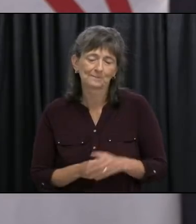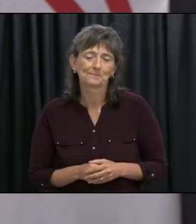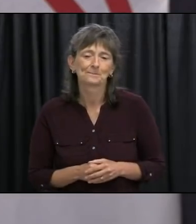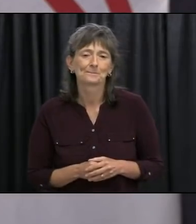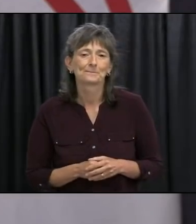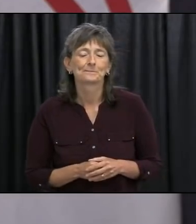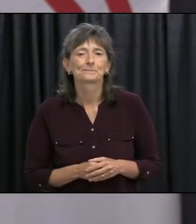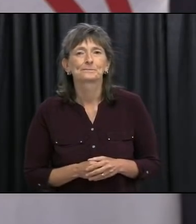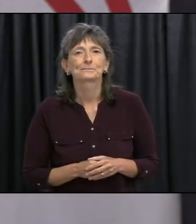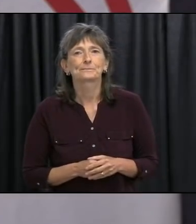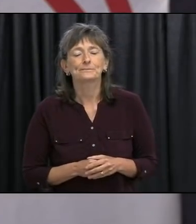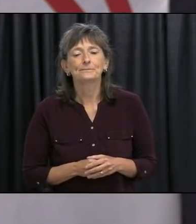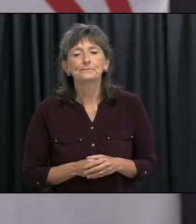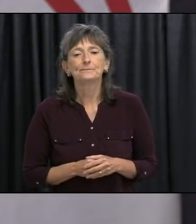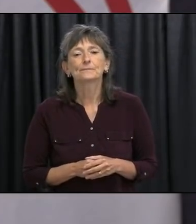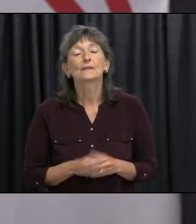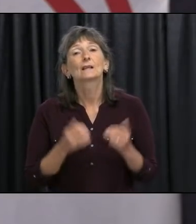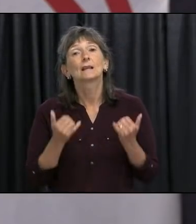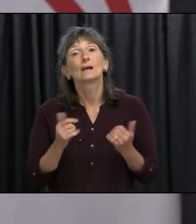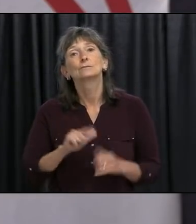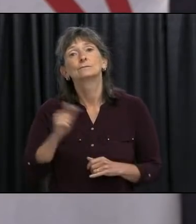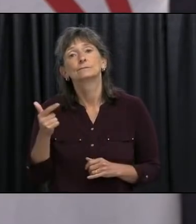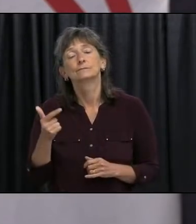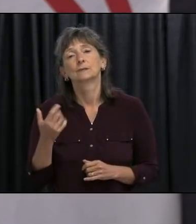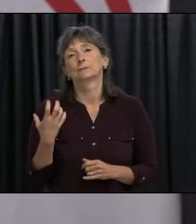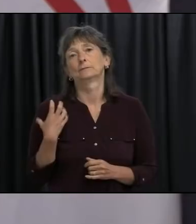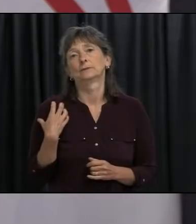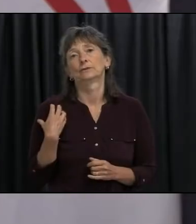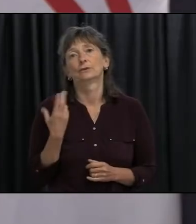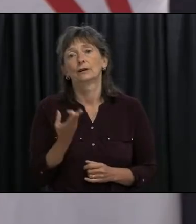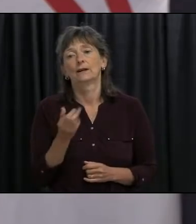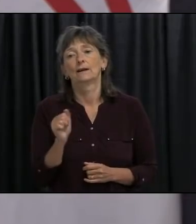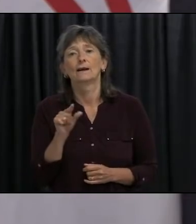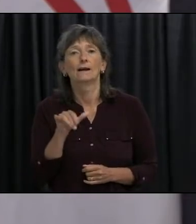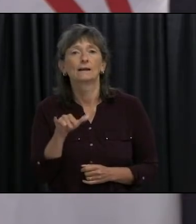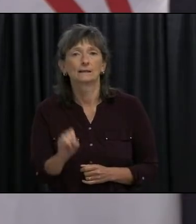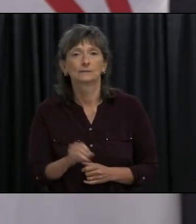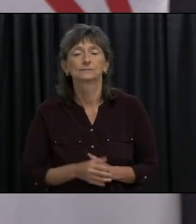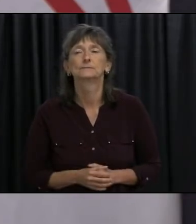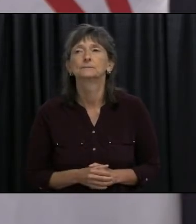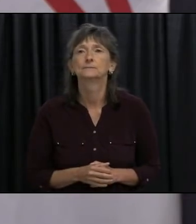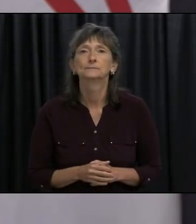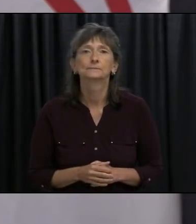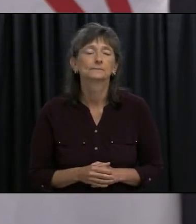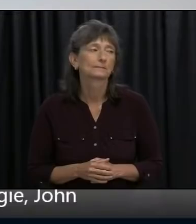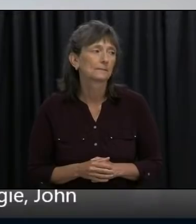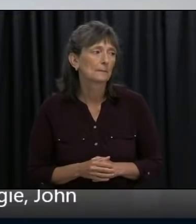of Dr. Hong. So at this point, I want to turn it over to the Minister for his comments today.